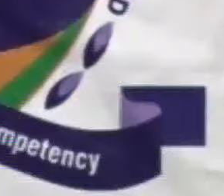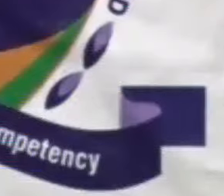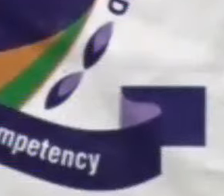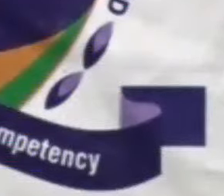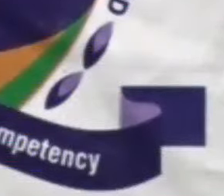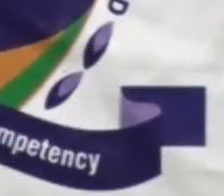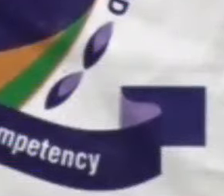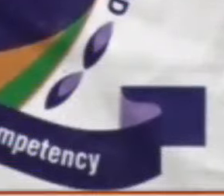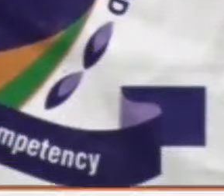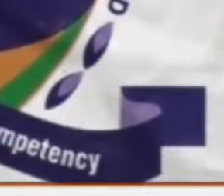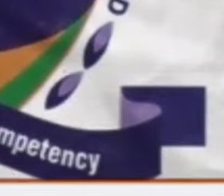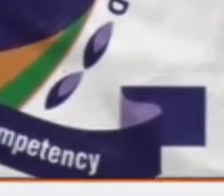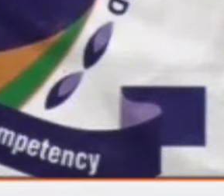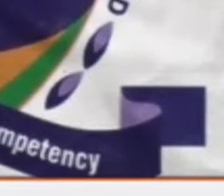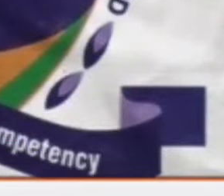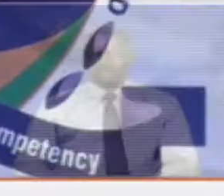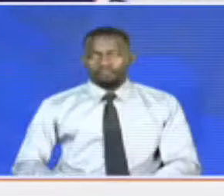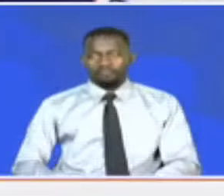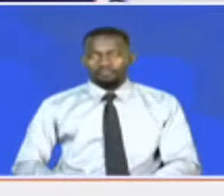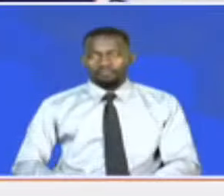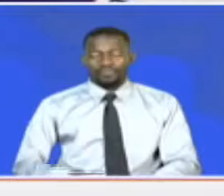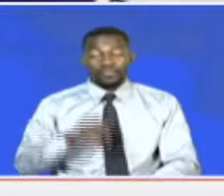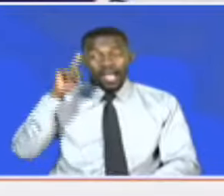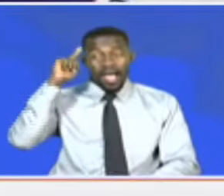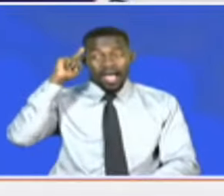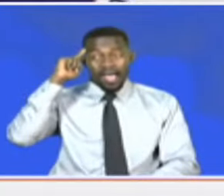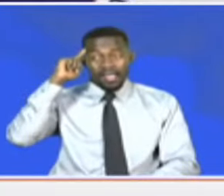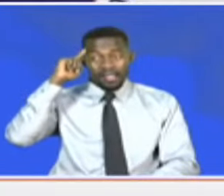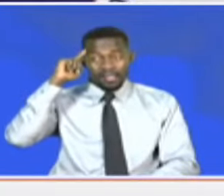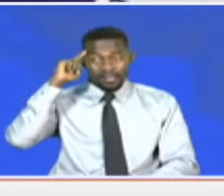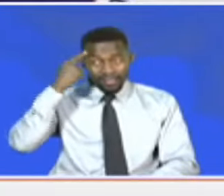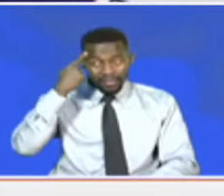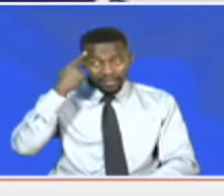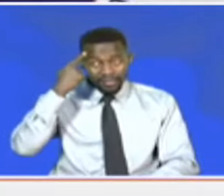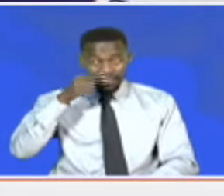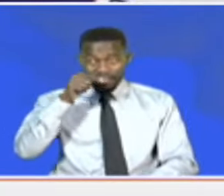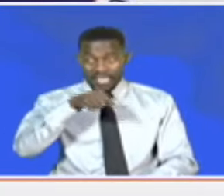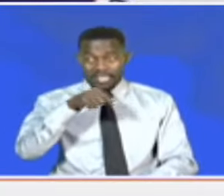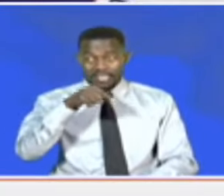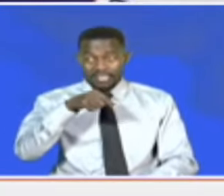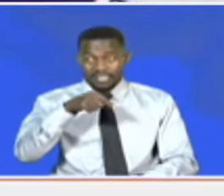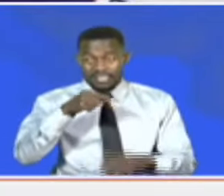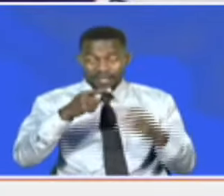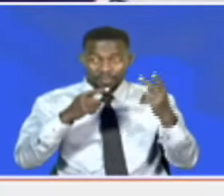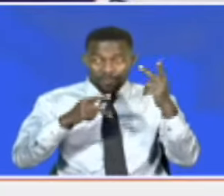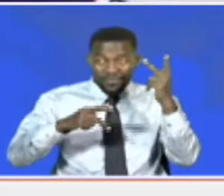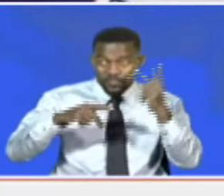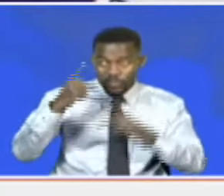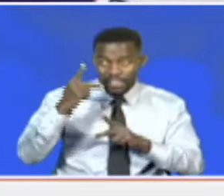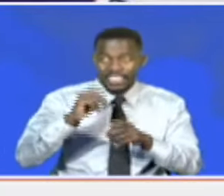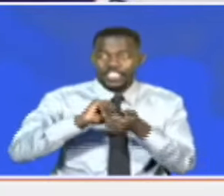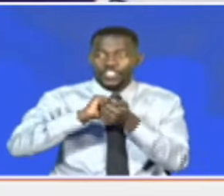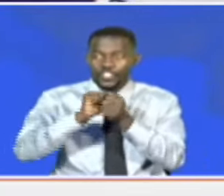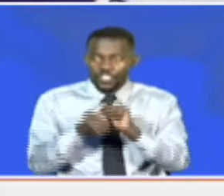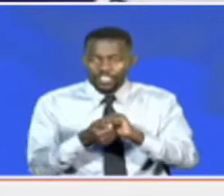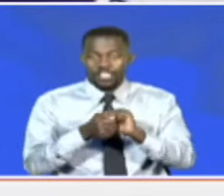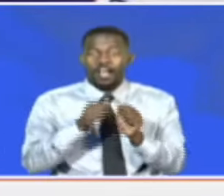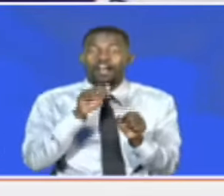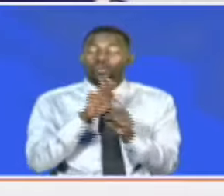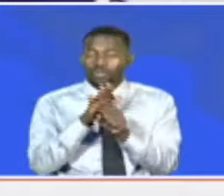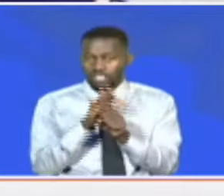A bit of increase, but I think generally as a profession, we have changed or we